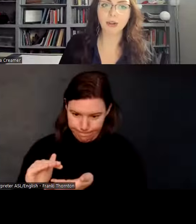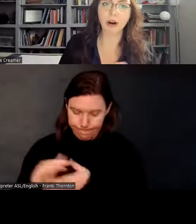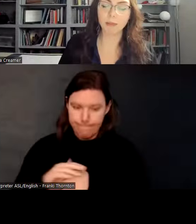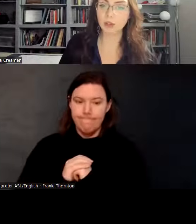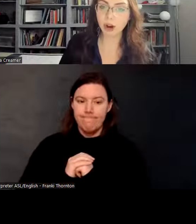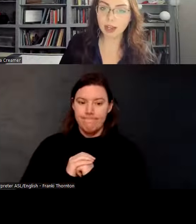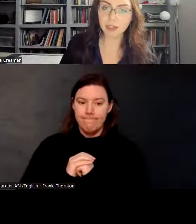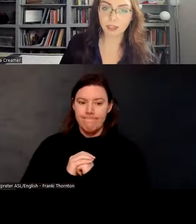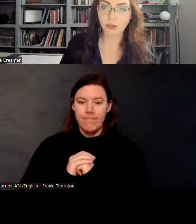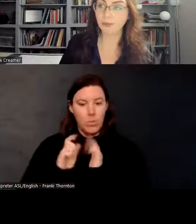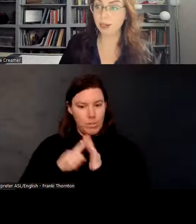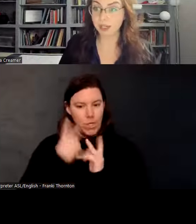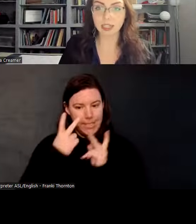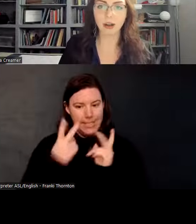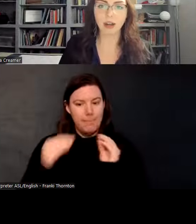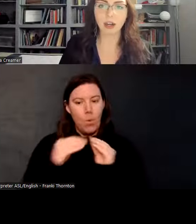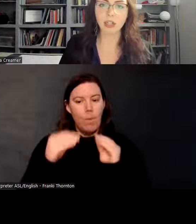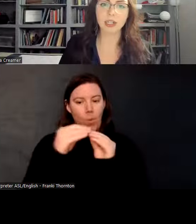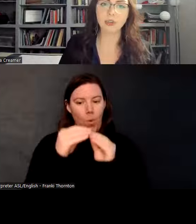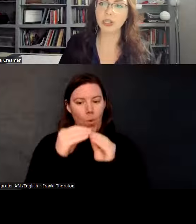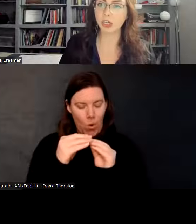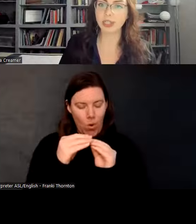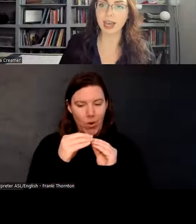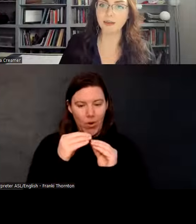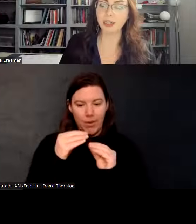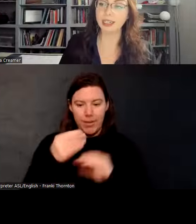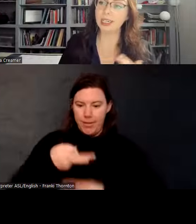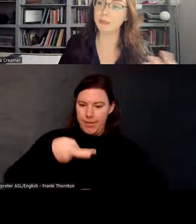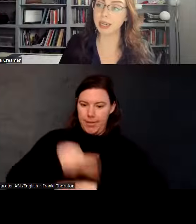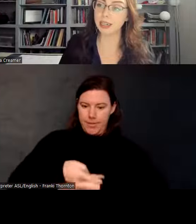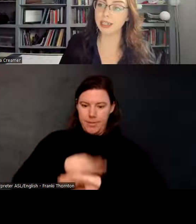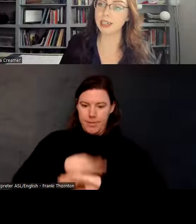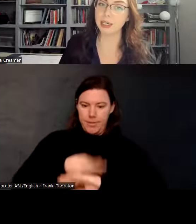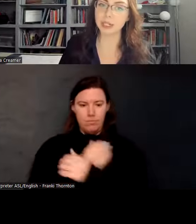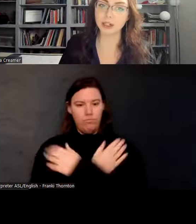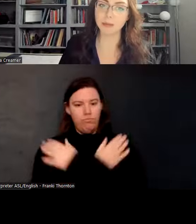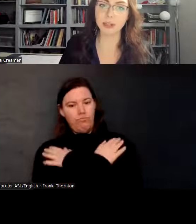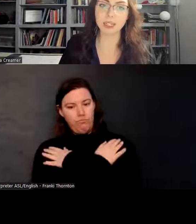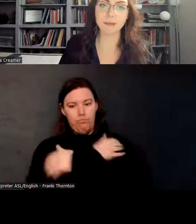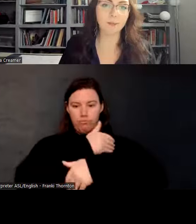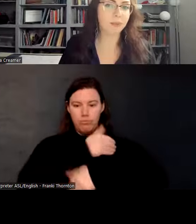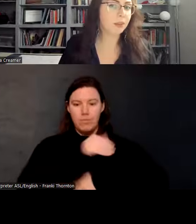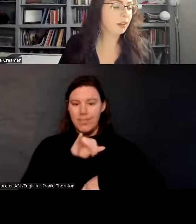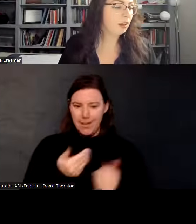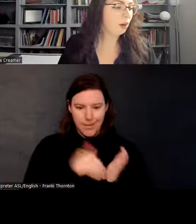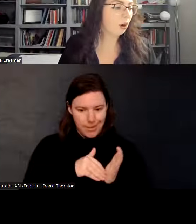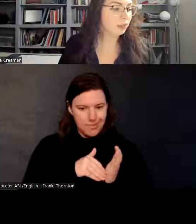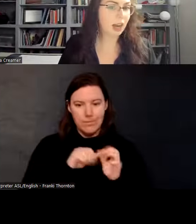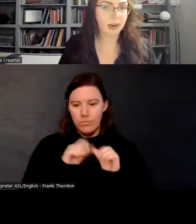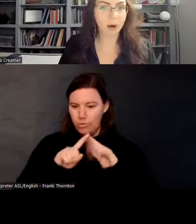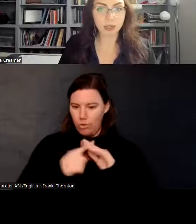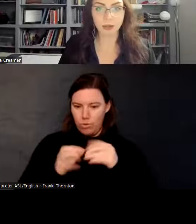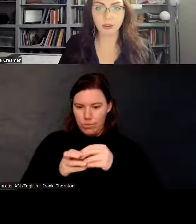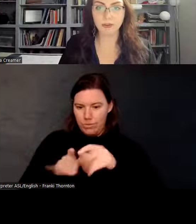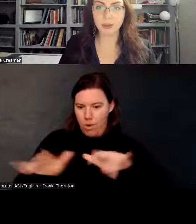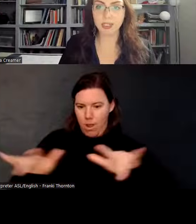backs with their arms crossed, which, like we just saw at Ashur, is a tradition that really expands in the Neo-Assyrian period. Over